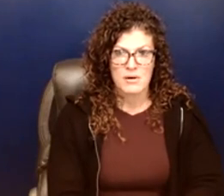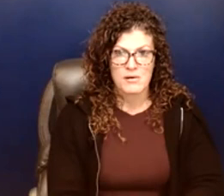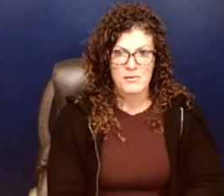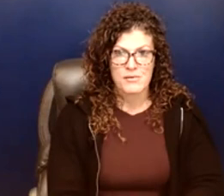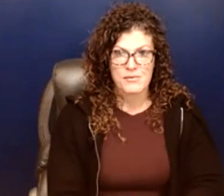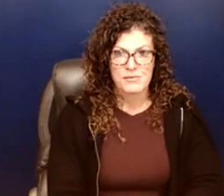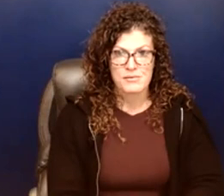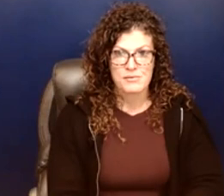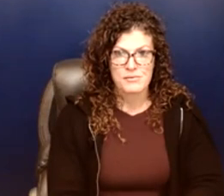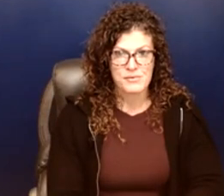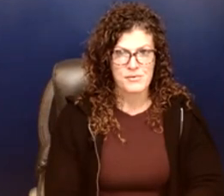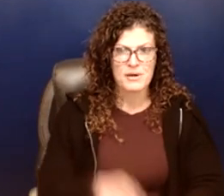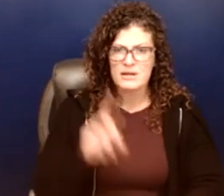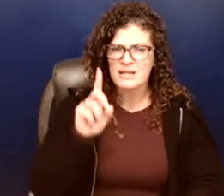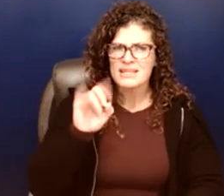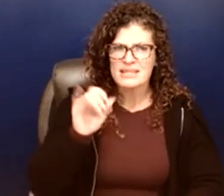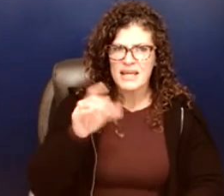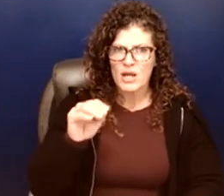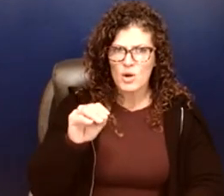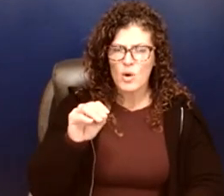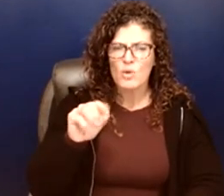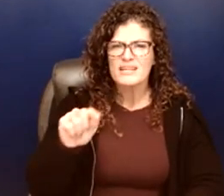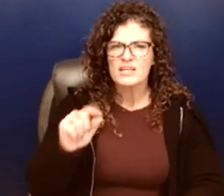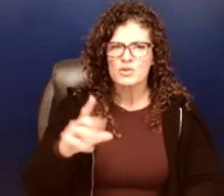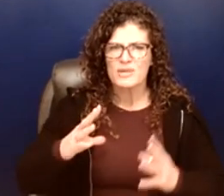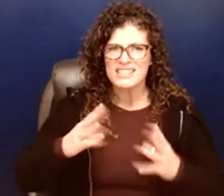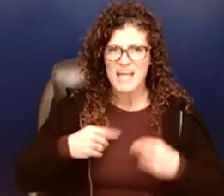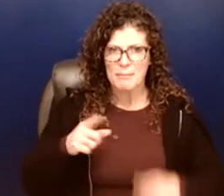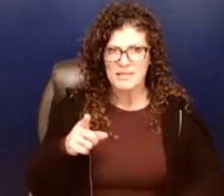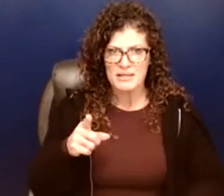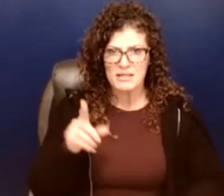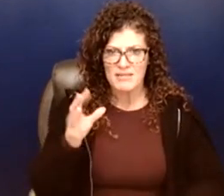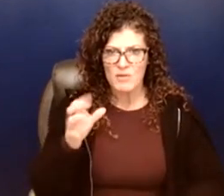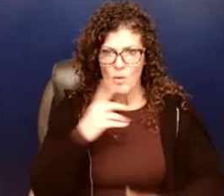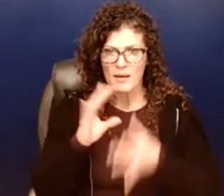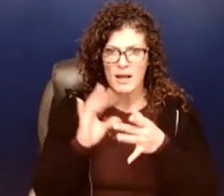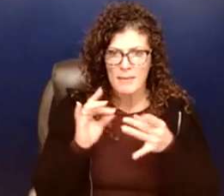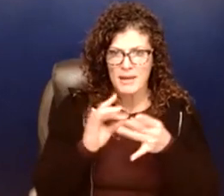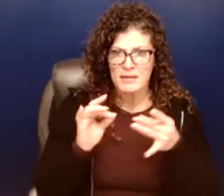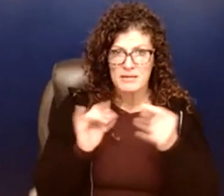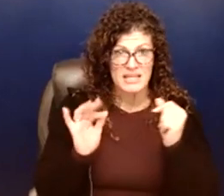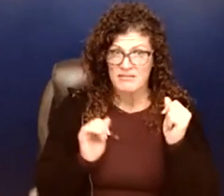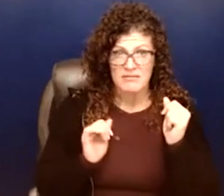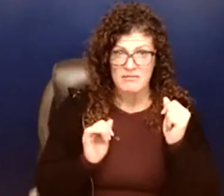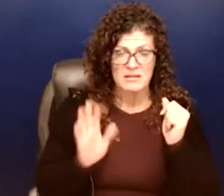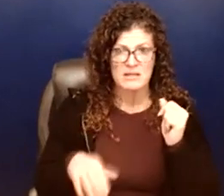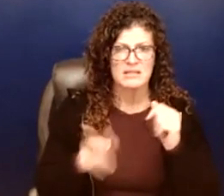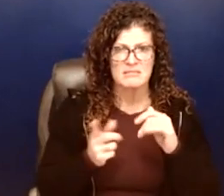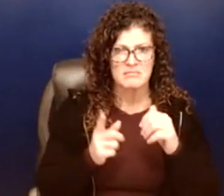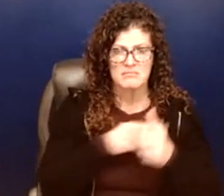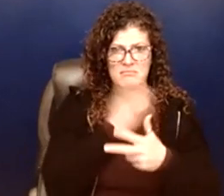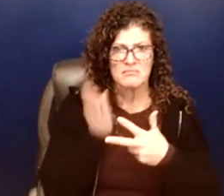Diego, you will see that you need to accept if you still want to make your remarks, but if not, we can move on to our